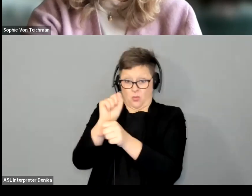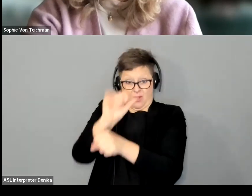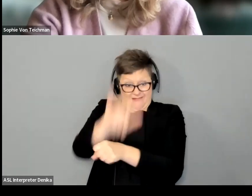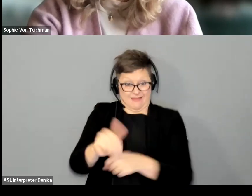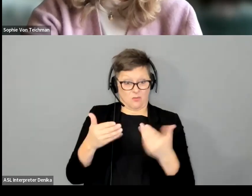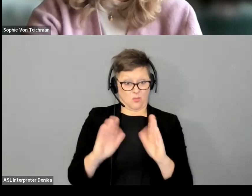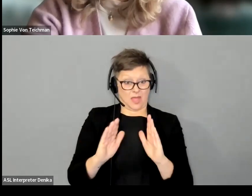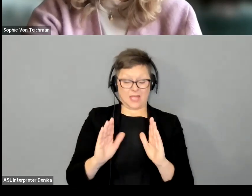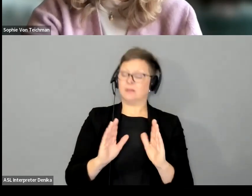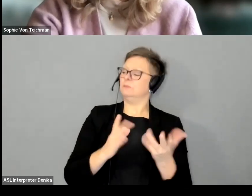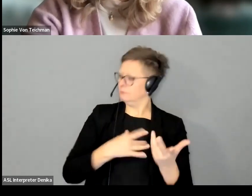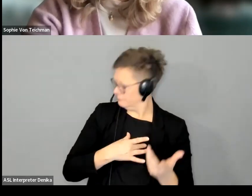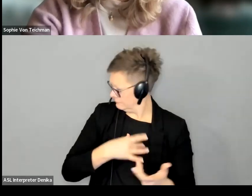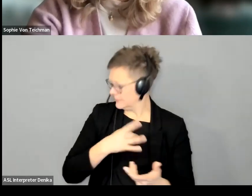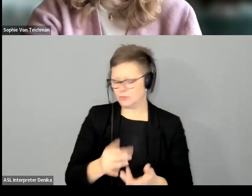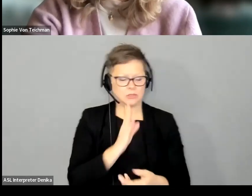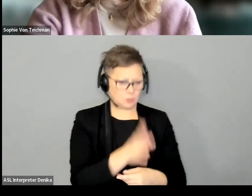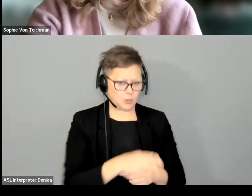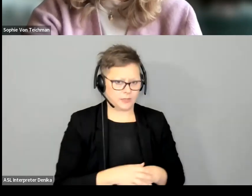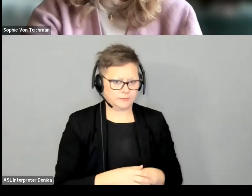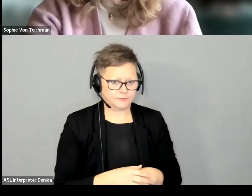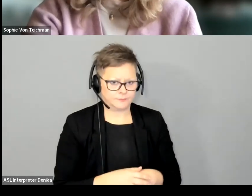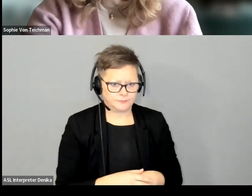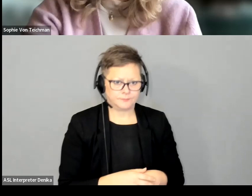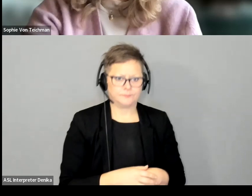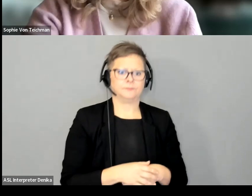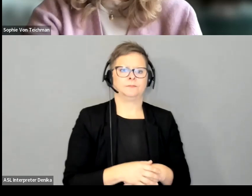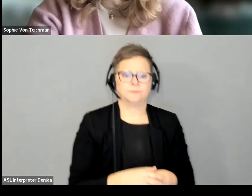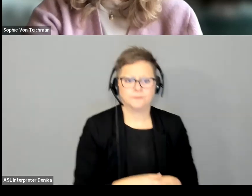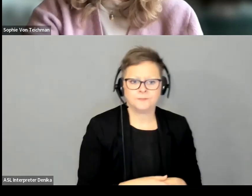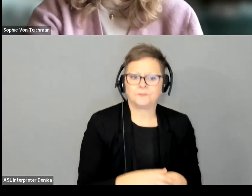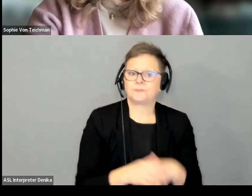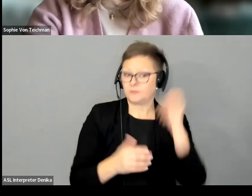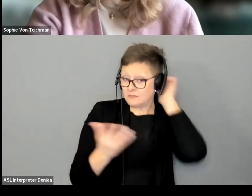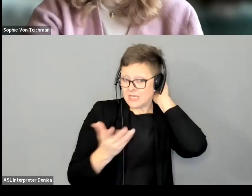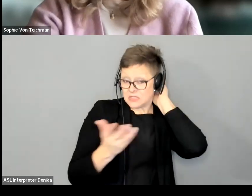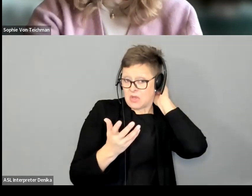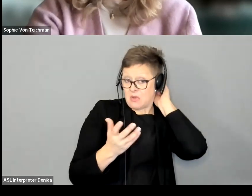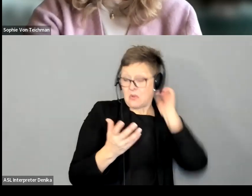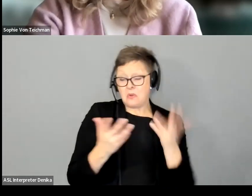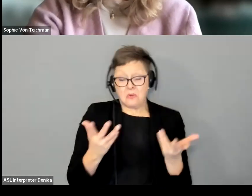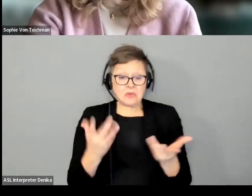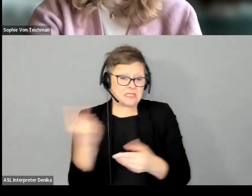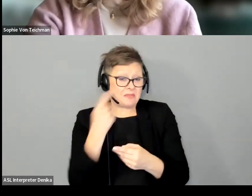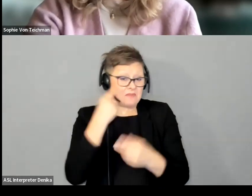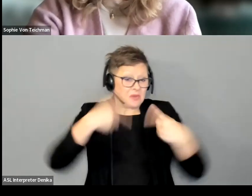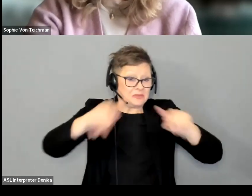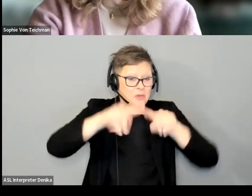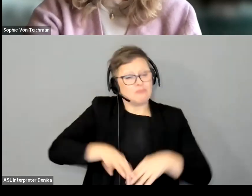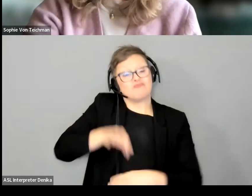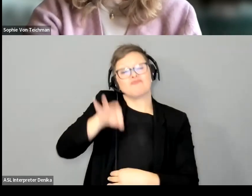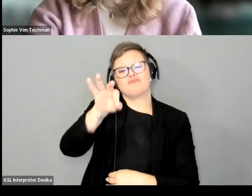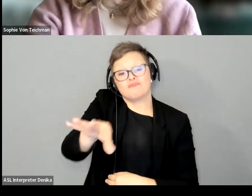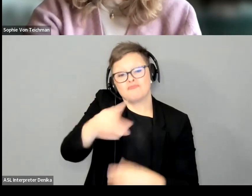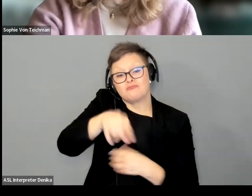and interesting things. And so I'm just gonna put that as a bit of a mind warp for the audience, and then